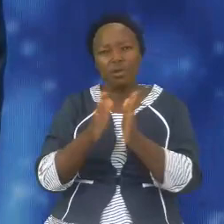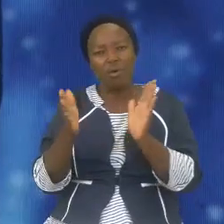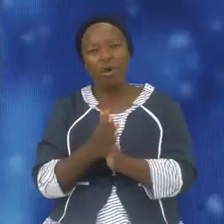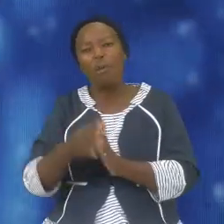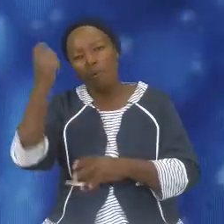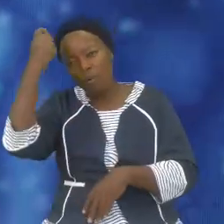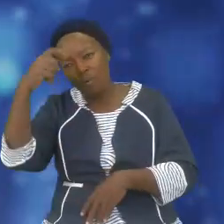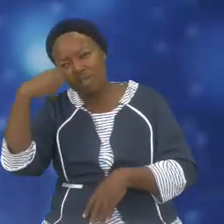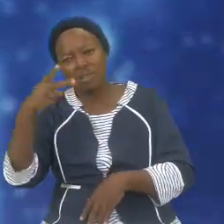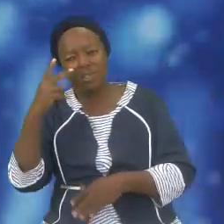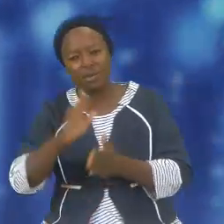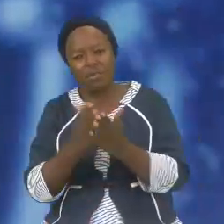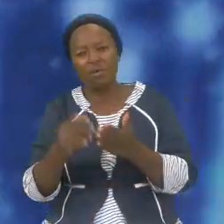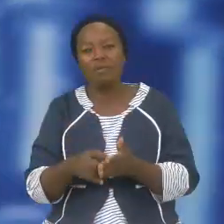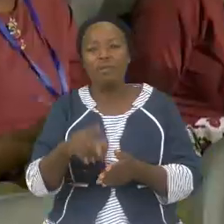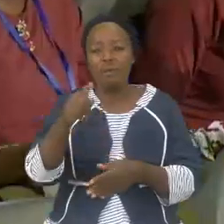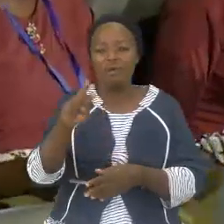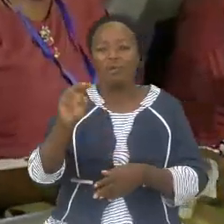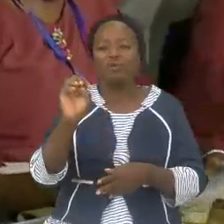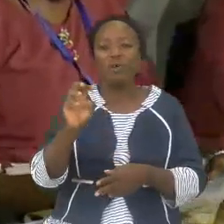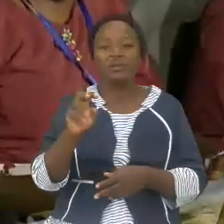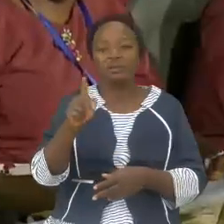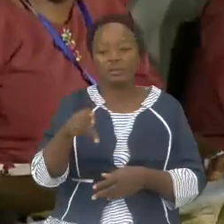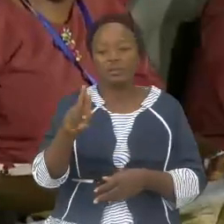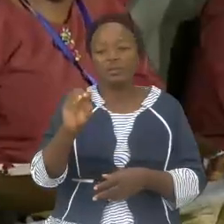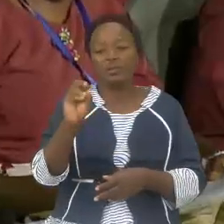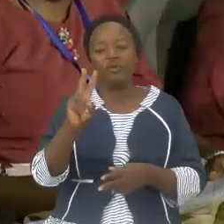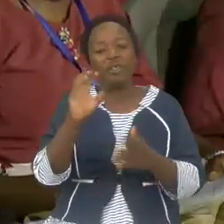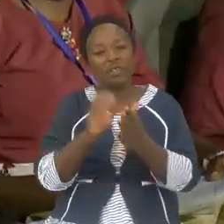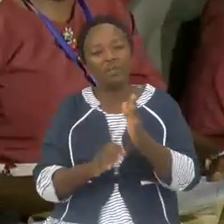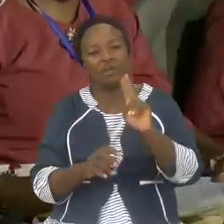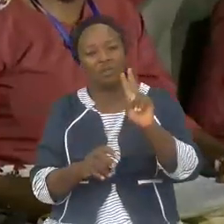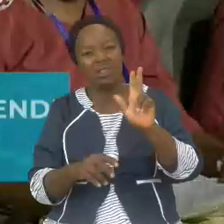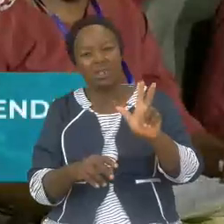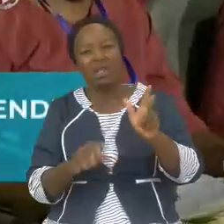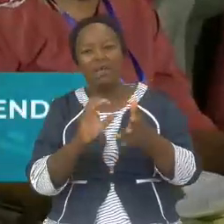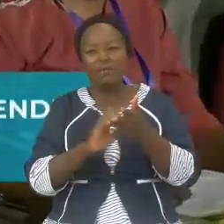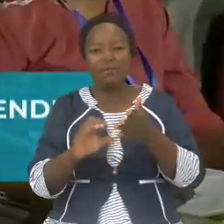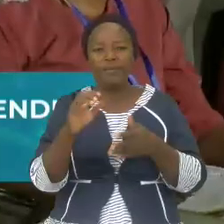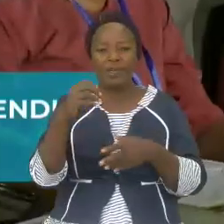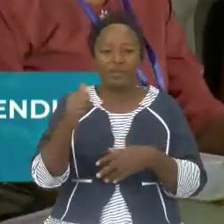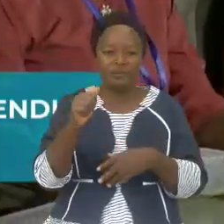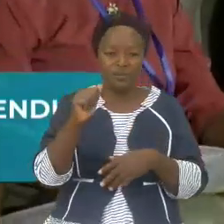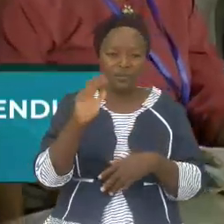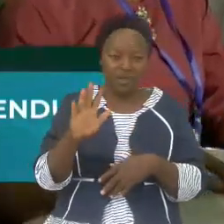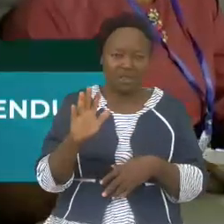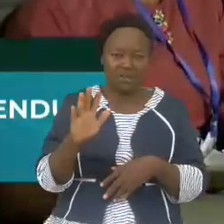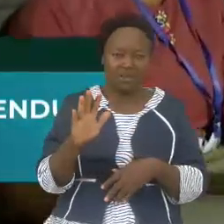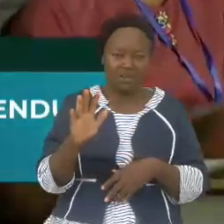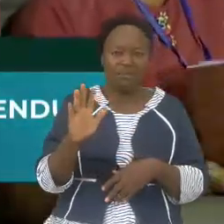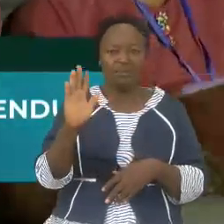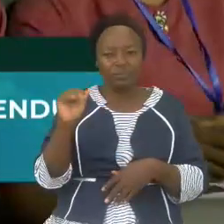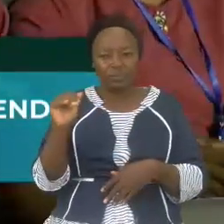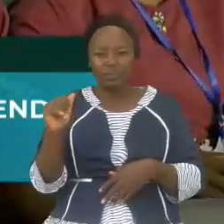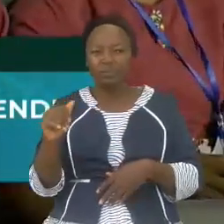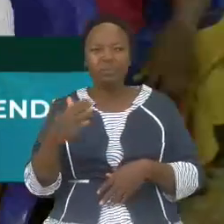Proverbs 23, and I'm reading from verse 15. Proverbs 23, verse 15. My son, if